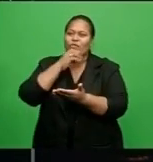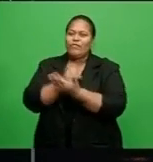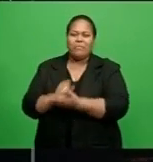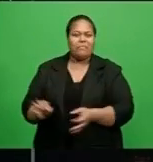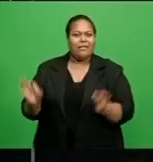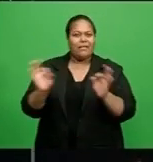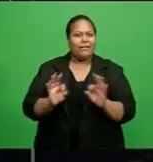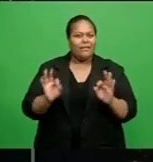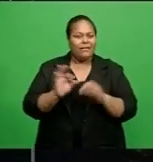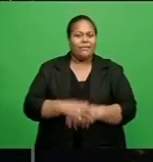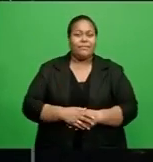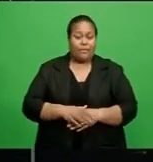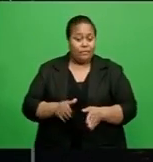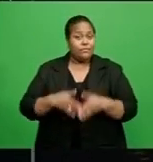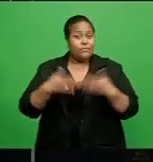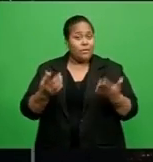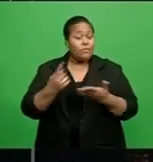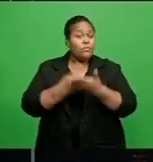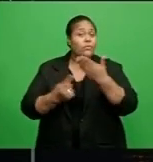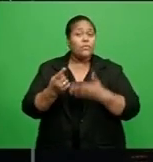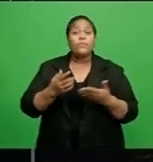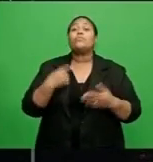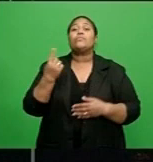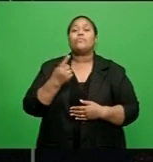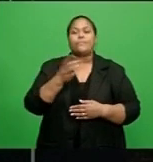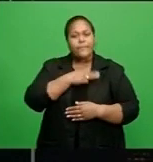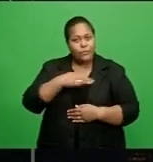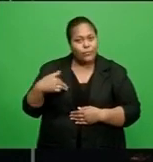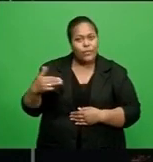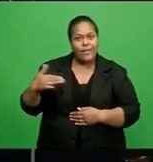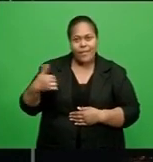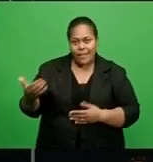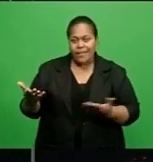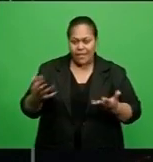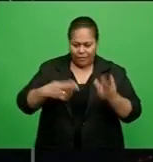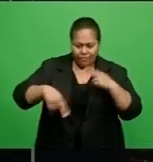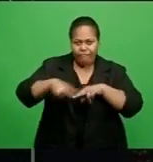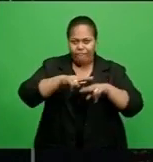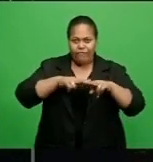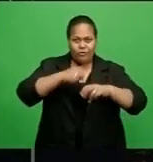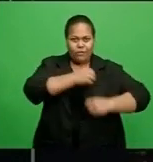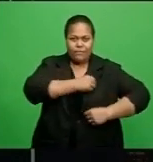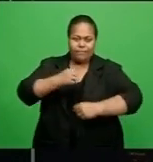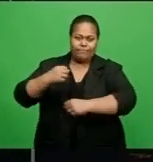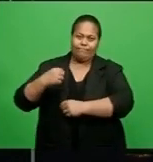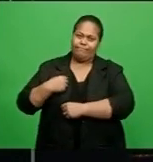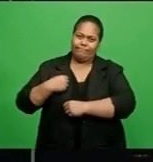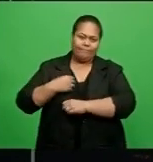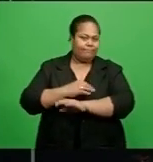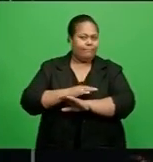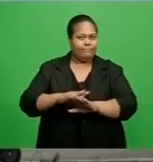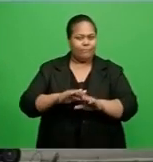recognized institutions for now are the Ministry of Health and the Republic of Fiji Military Forces.